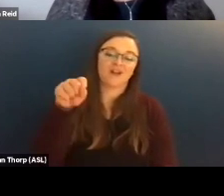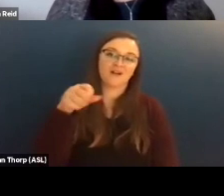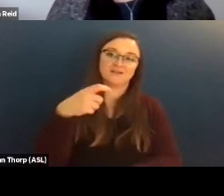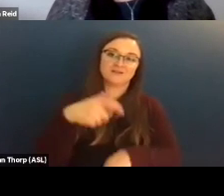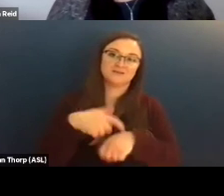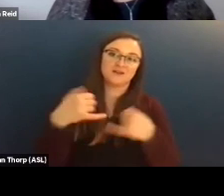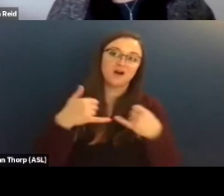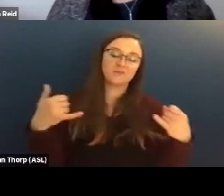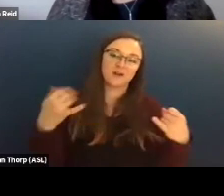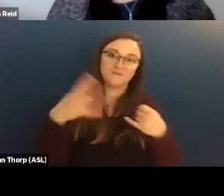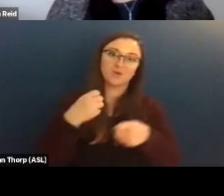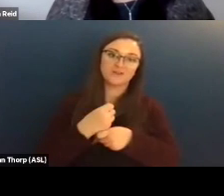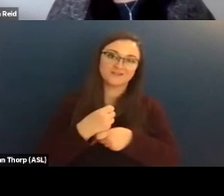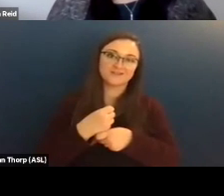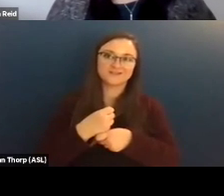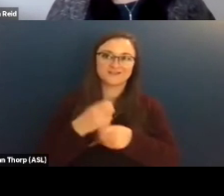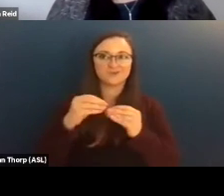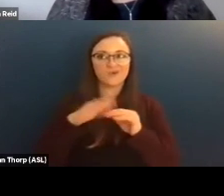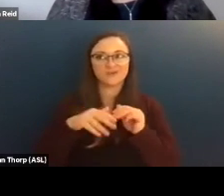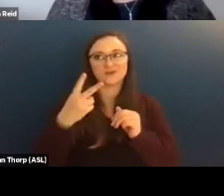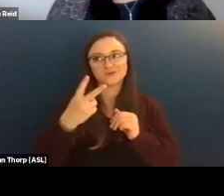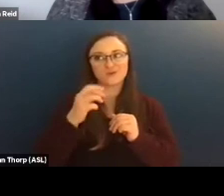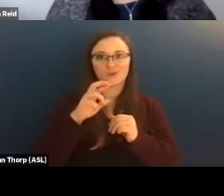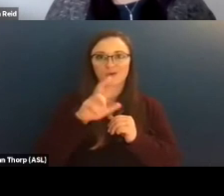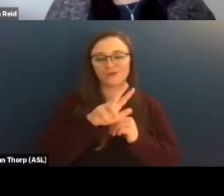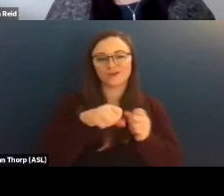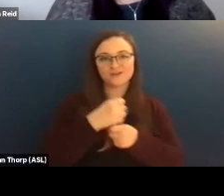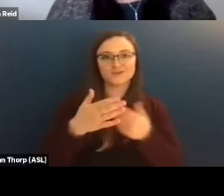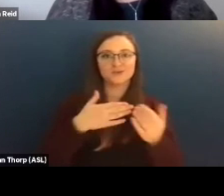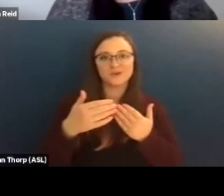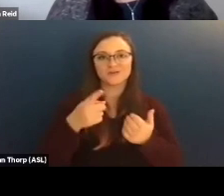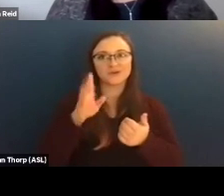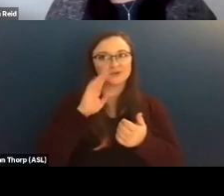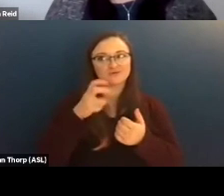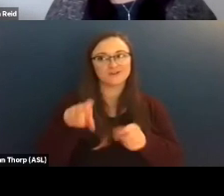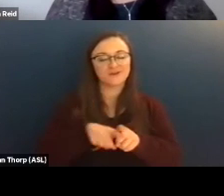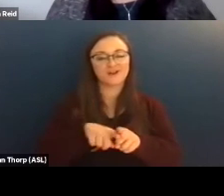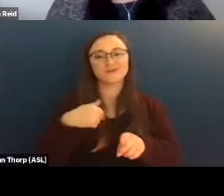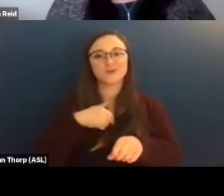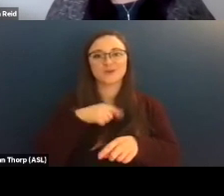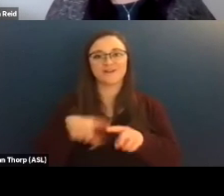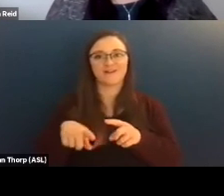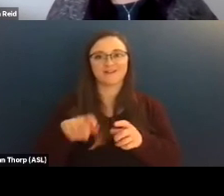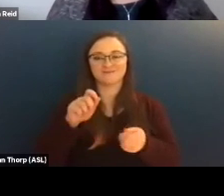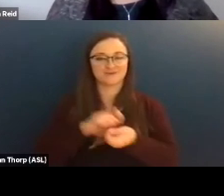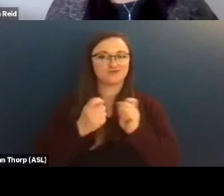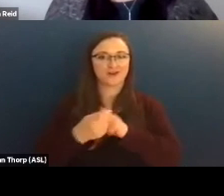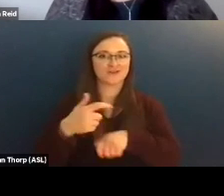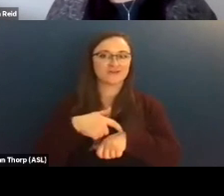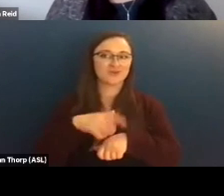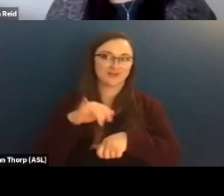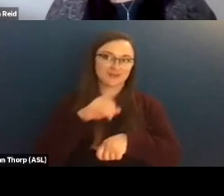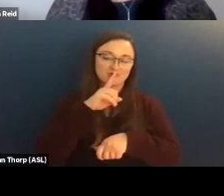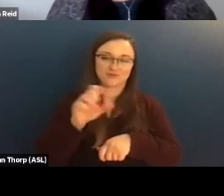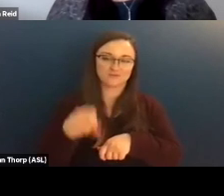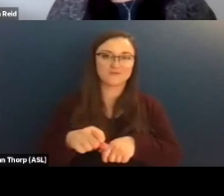timeline-wise, 4 years is more than 2 years or 3 years, whatever it is you're going to transfer as. We can't bend time, so yes, that is still true. But